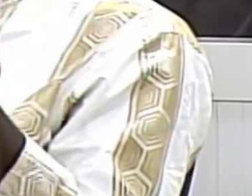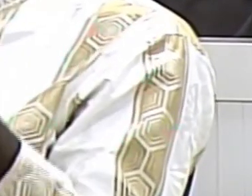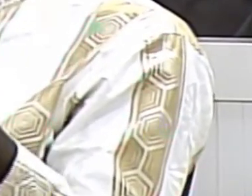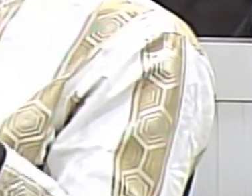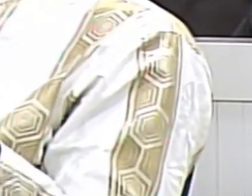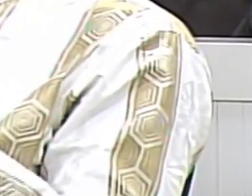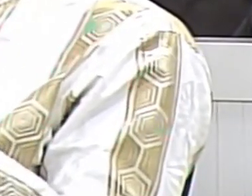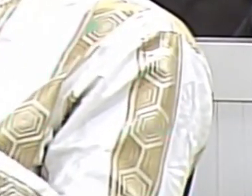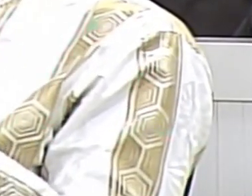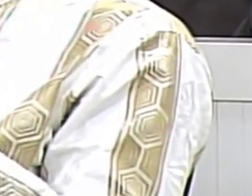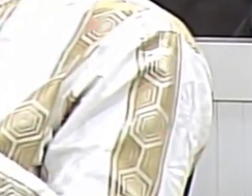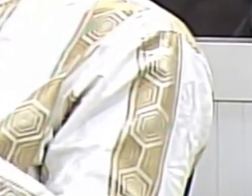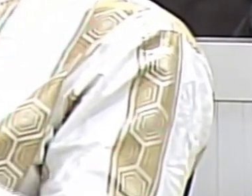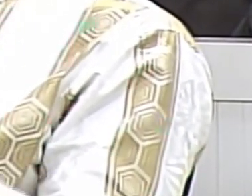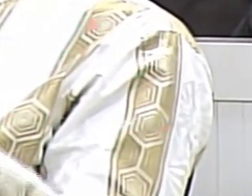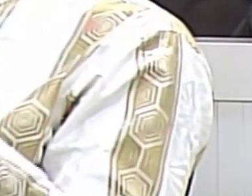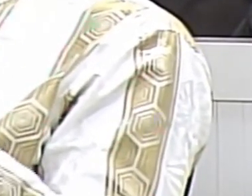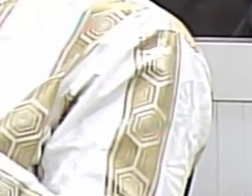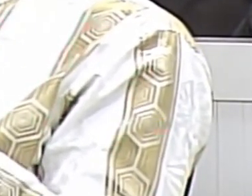occupied such positions.